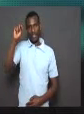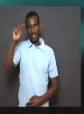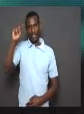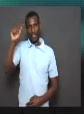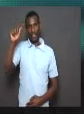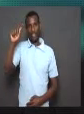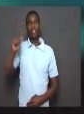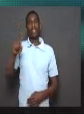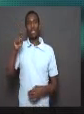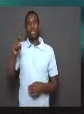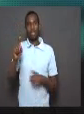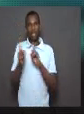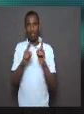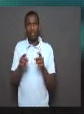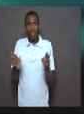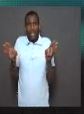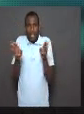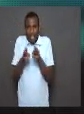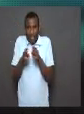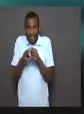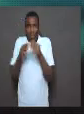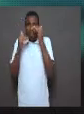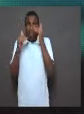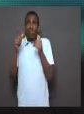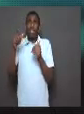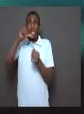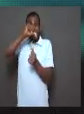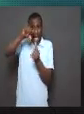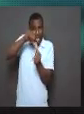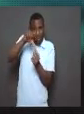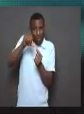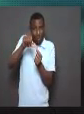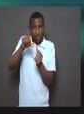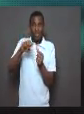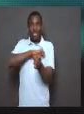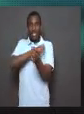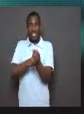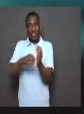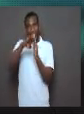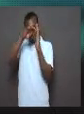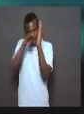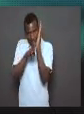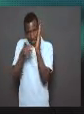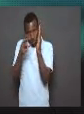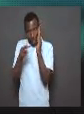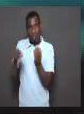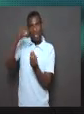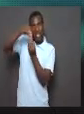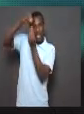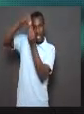Quanta are the set amounts by which atoms can increase or decrease their